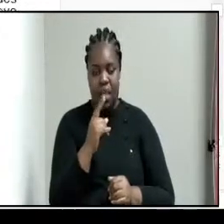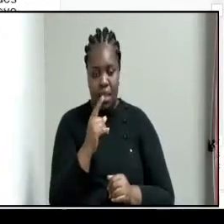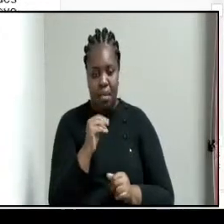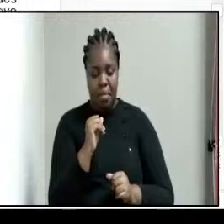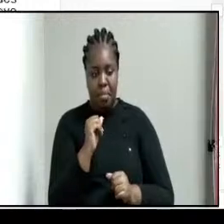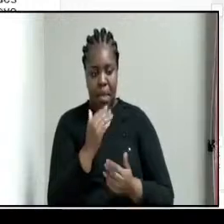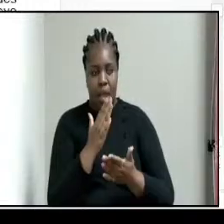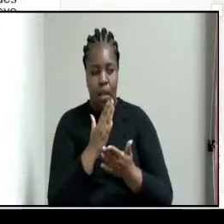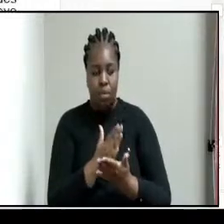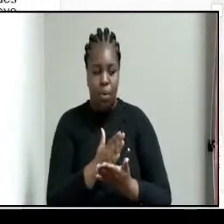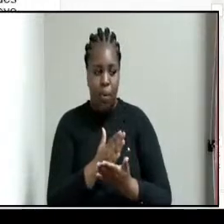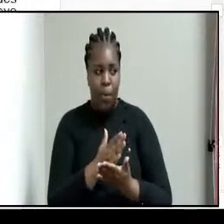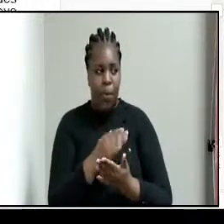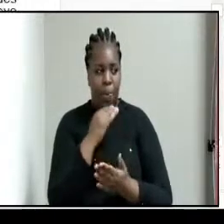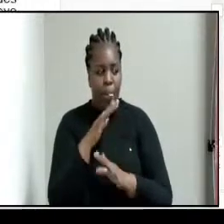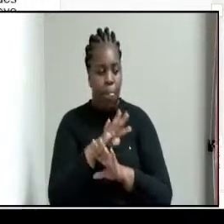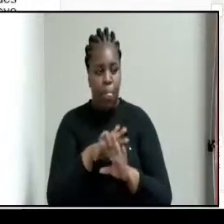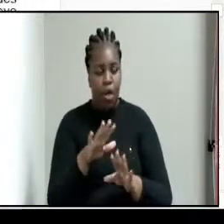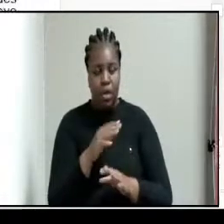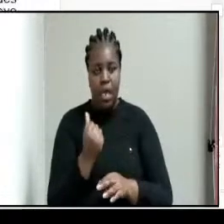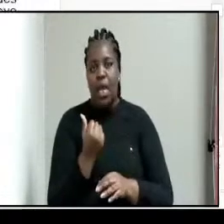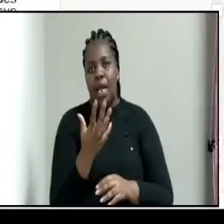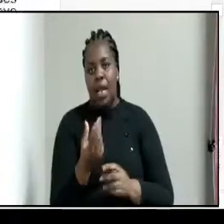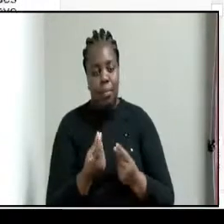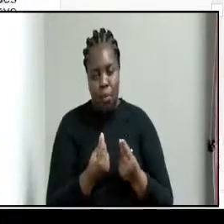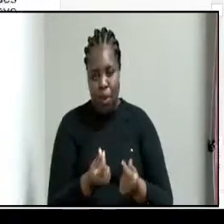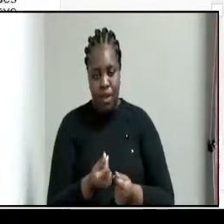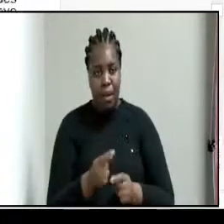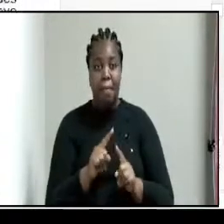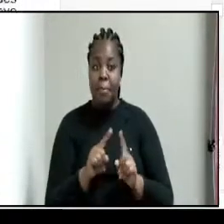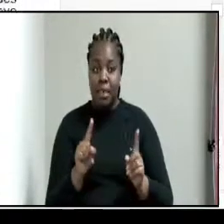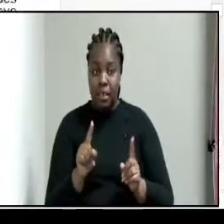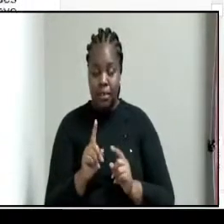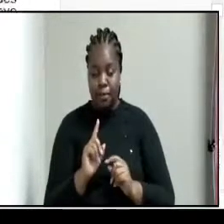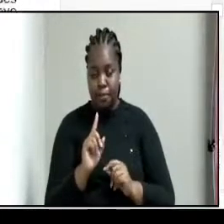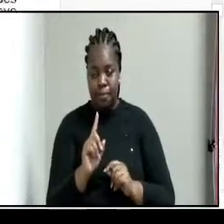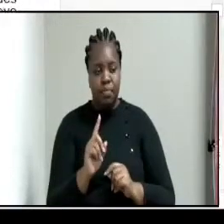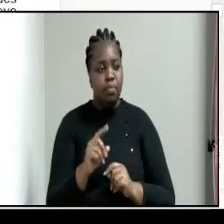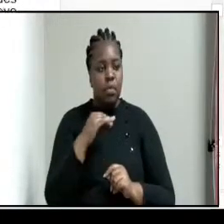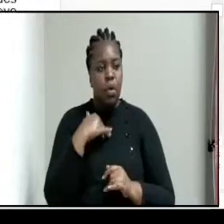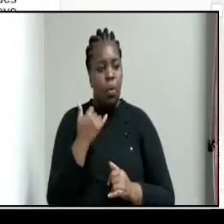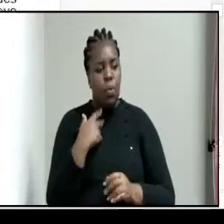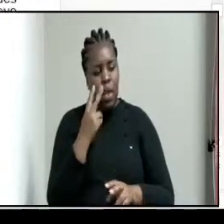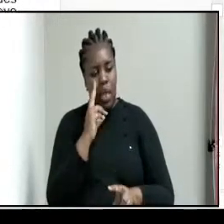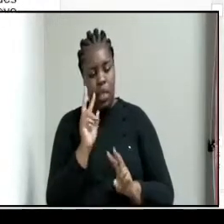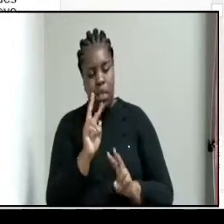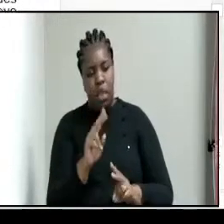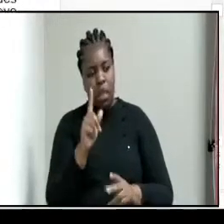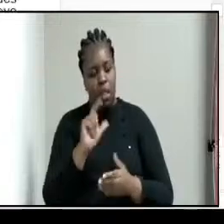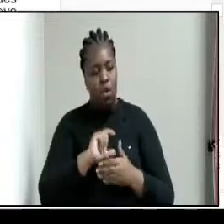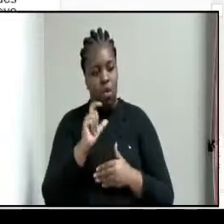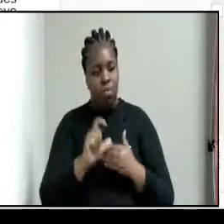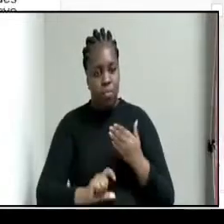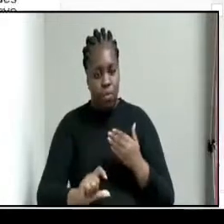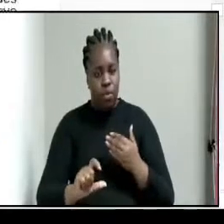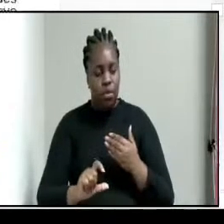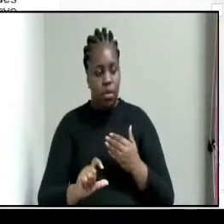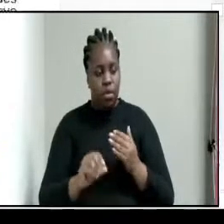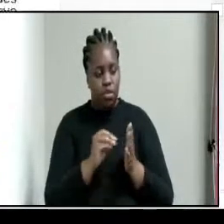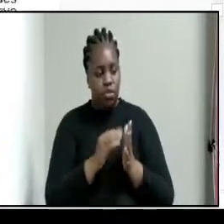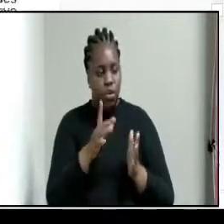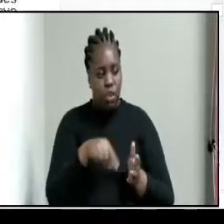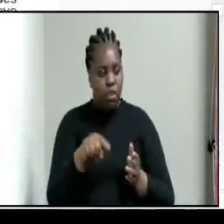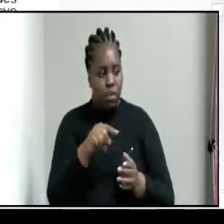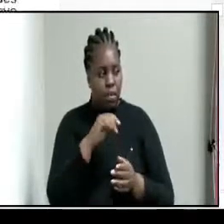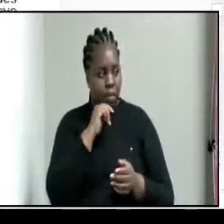but that it cannot be claimed immediately. But however, though, what we see in the comprehensive socio-economic rights jurisprudence, the